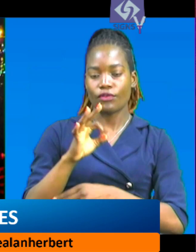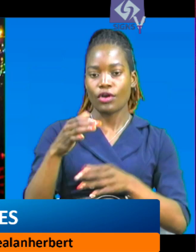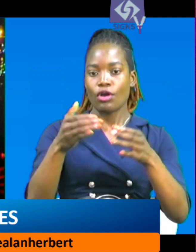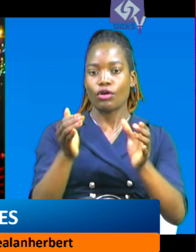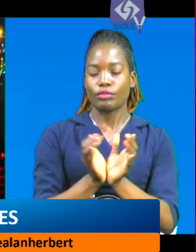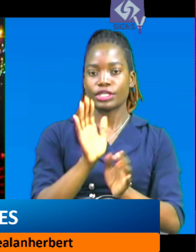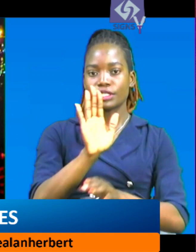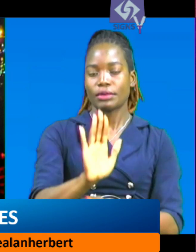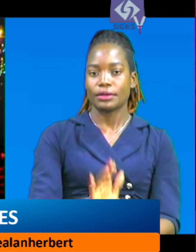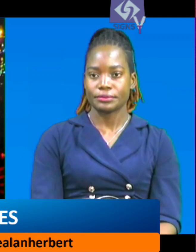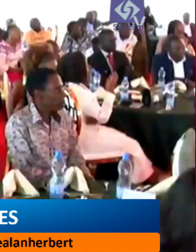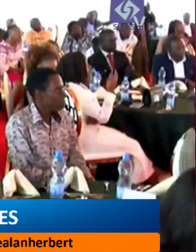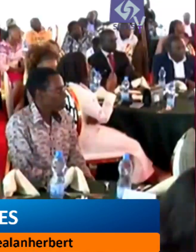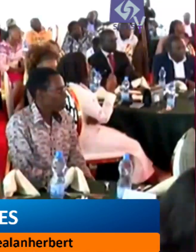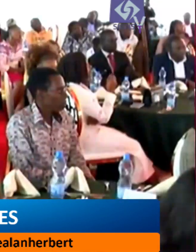the community.